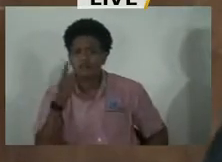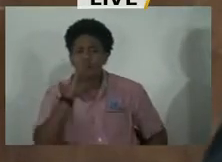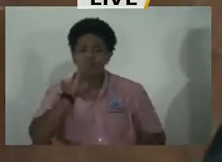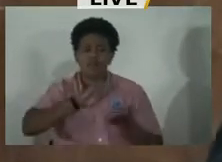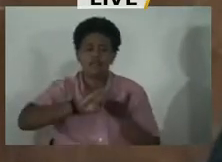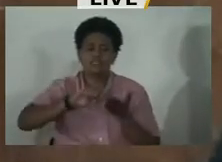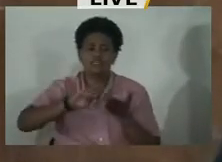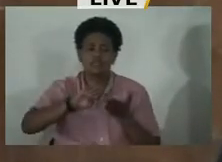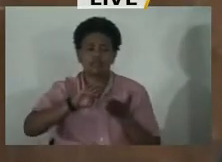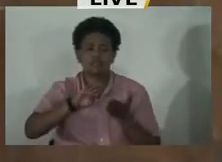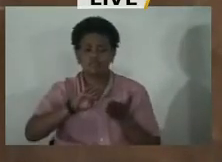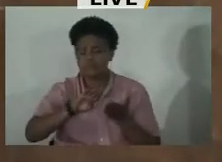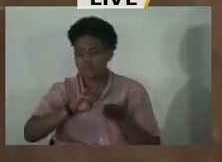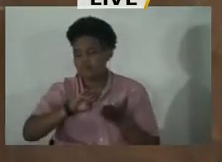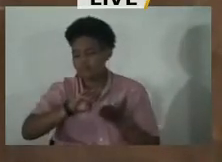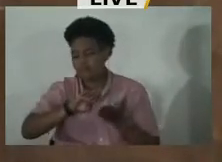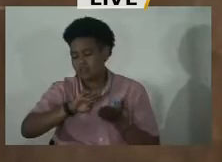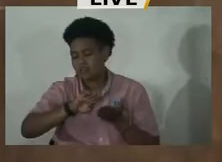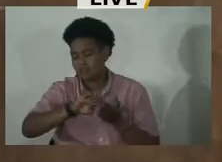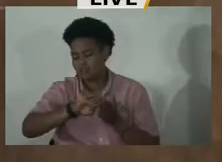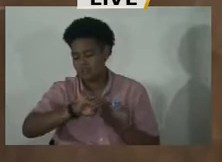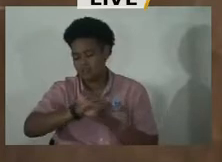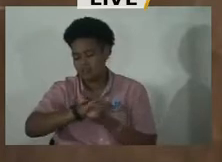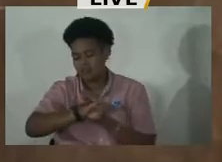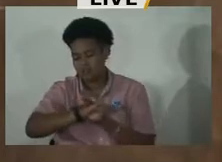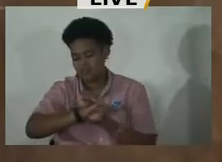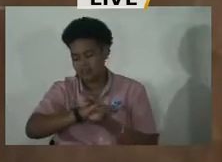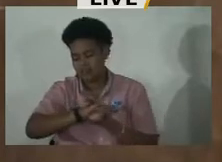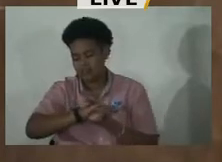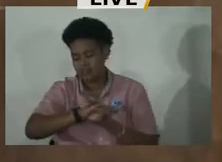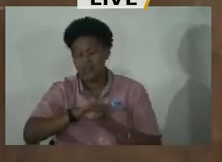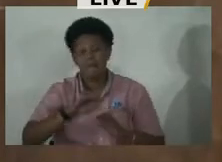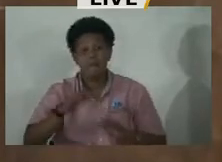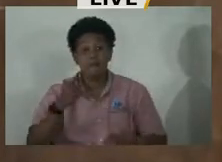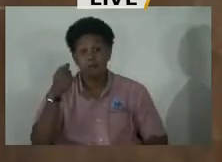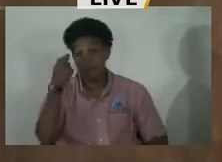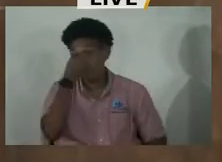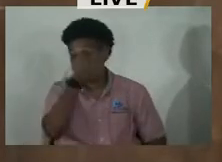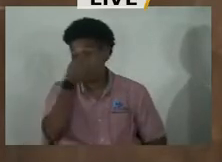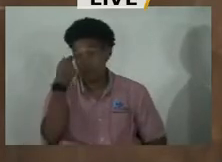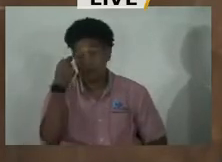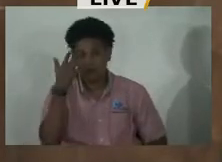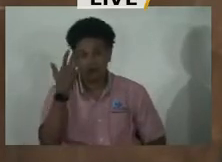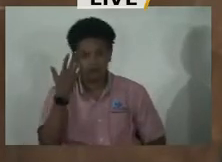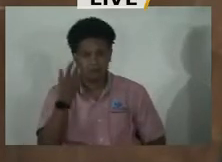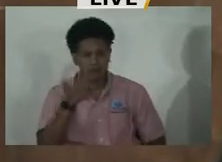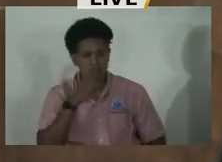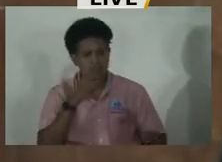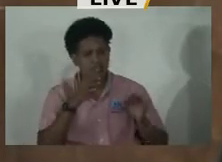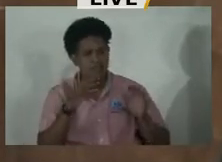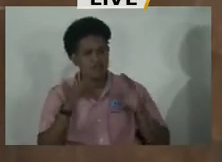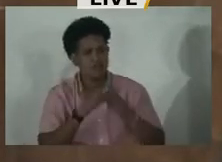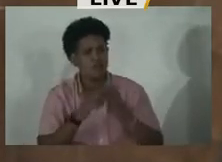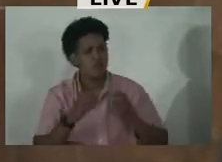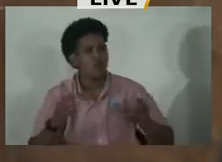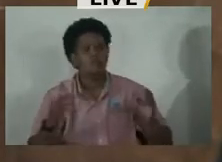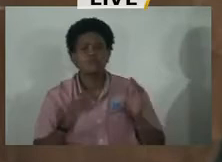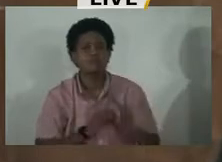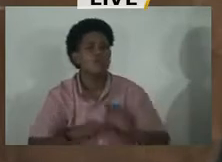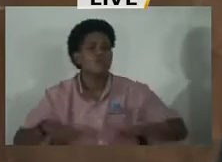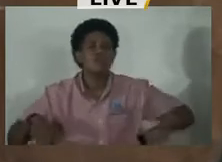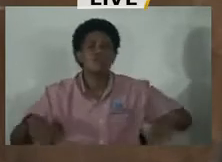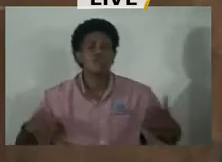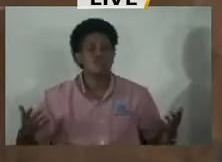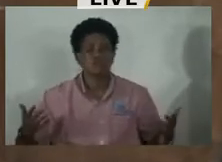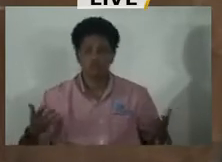and excluded pepper spray and mace from being defined or included in the definition of an